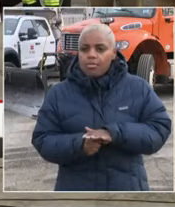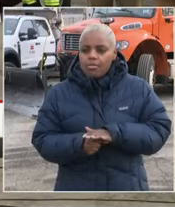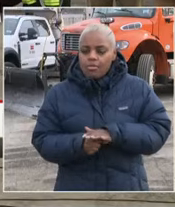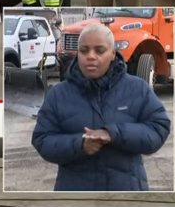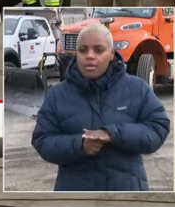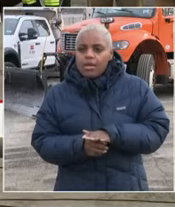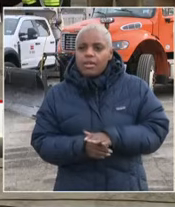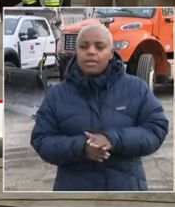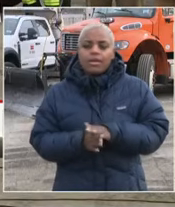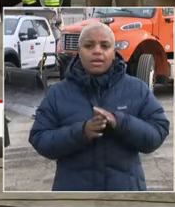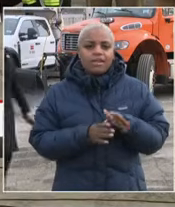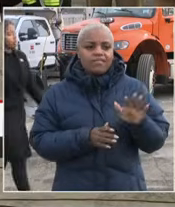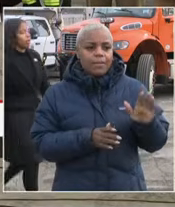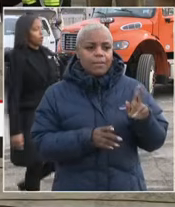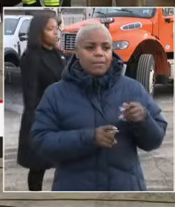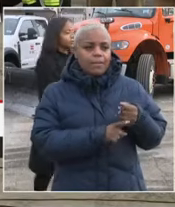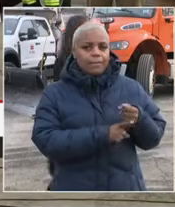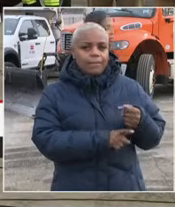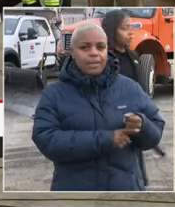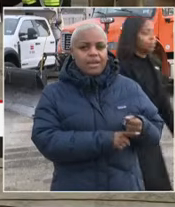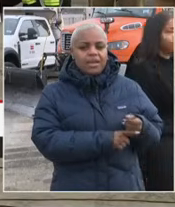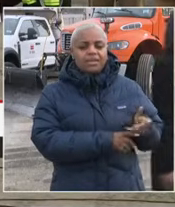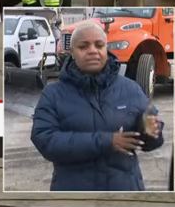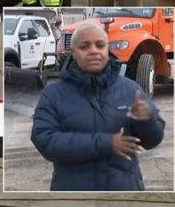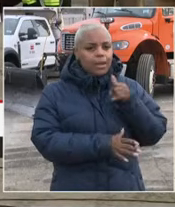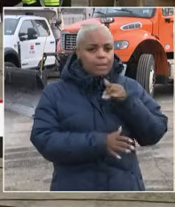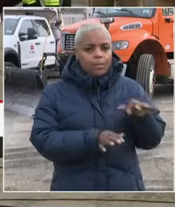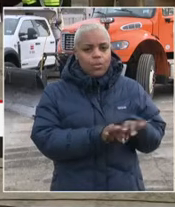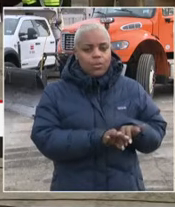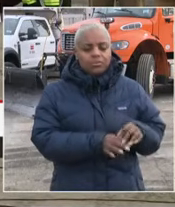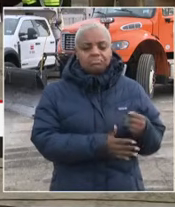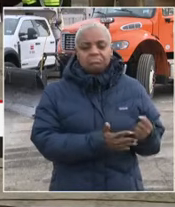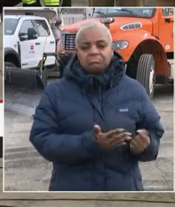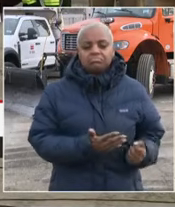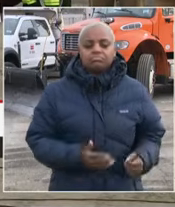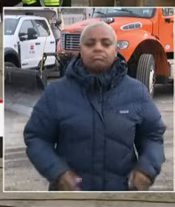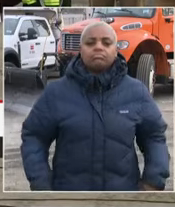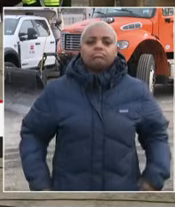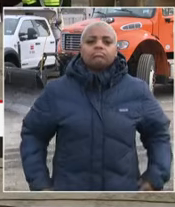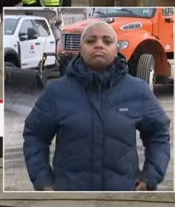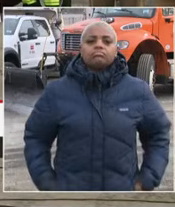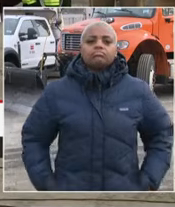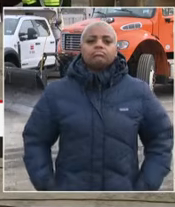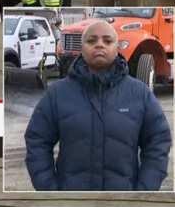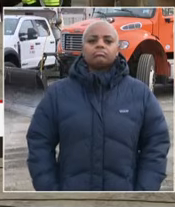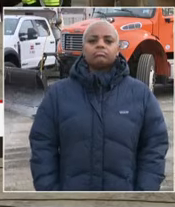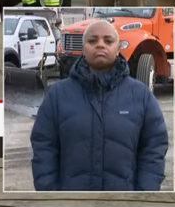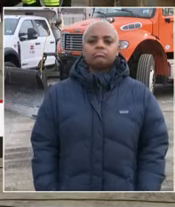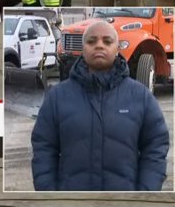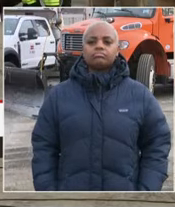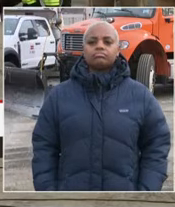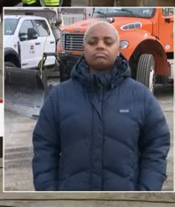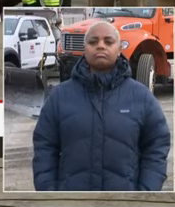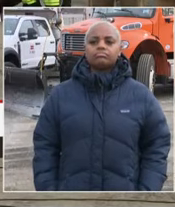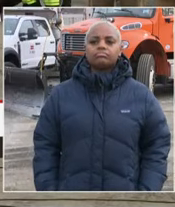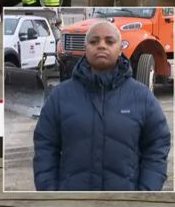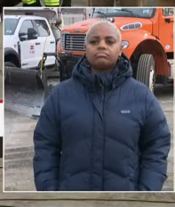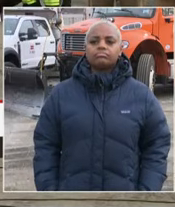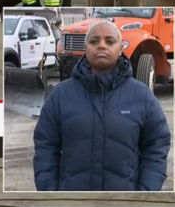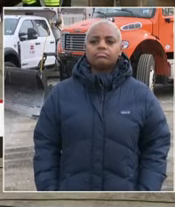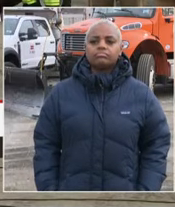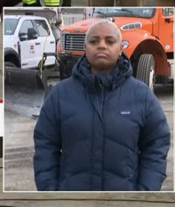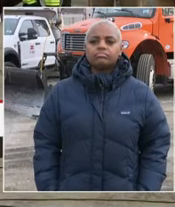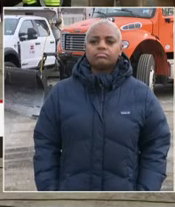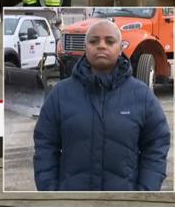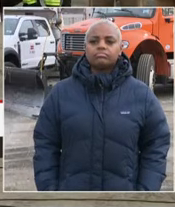map, in order to communicate that, what we'll do is once the storm, kind of comes through, and these develop, like changes all the